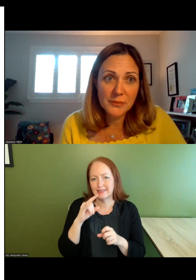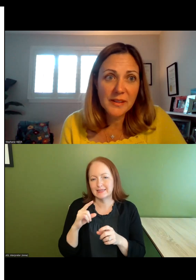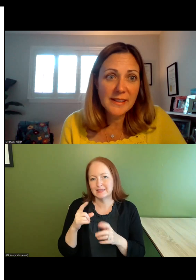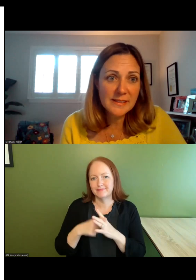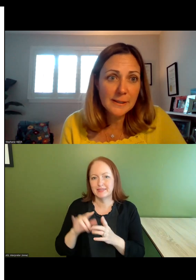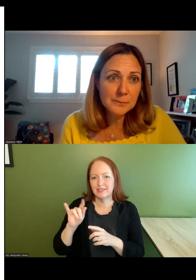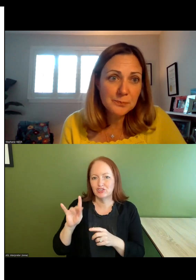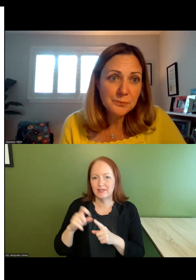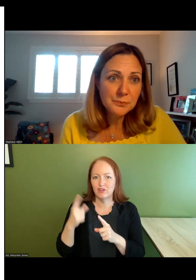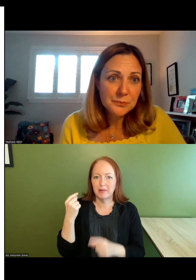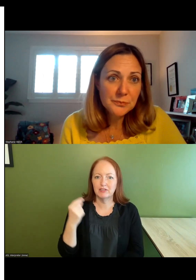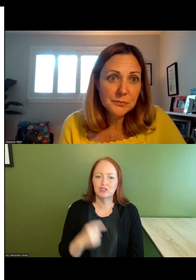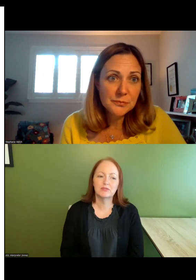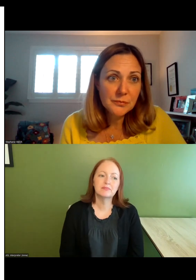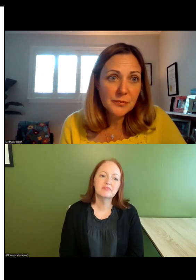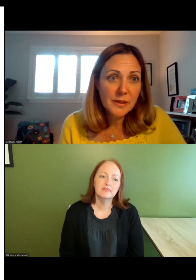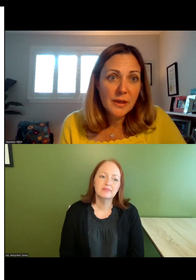last year. Next slide.